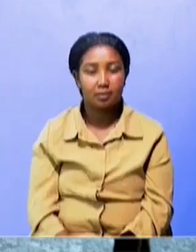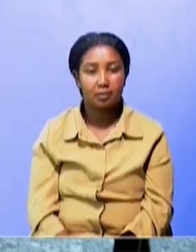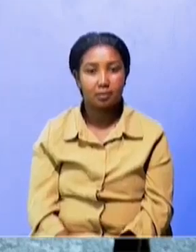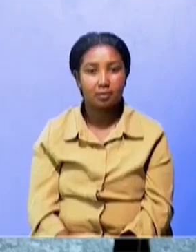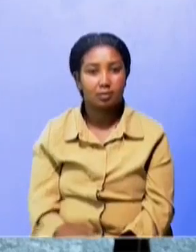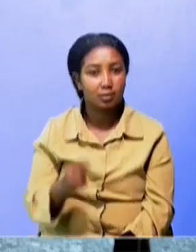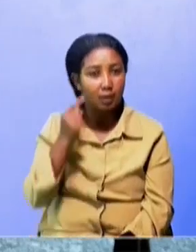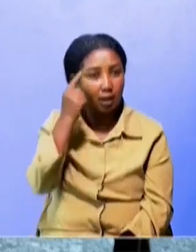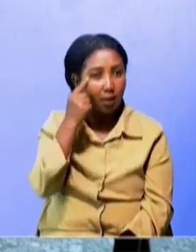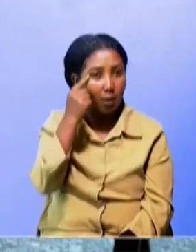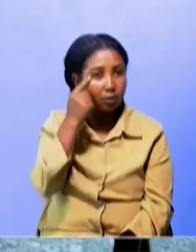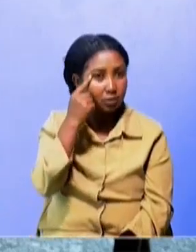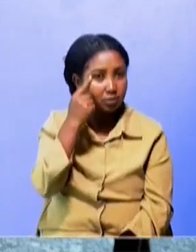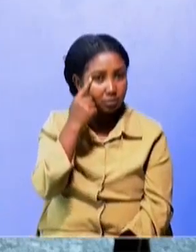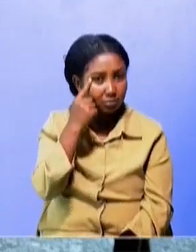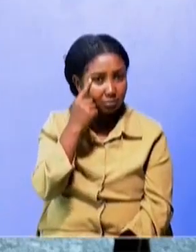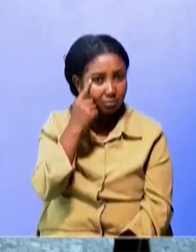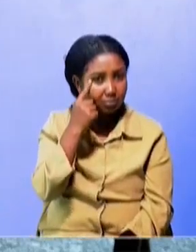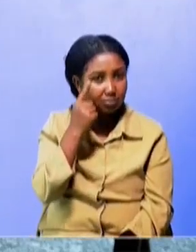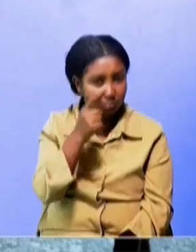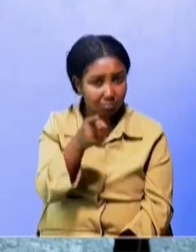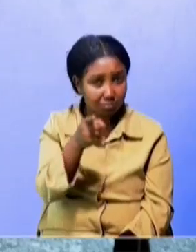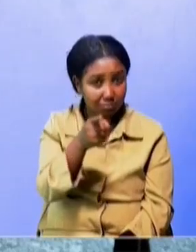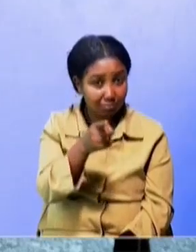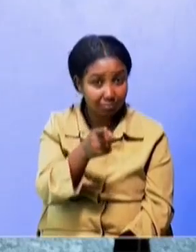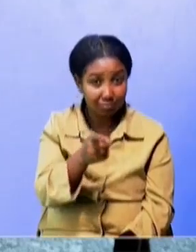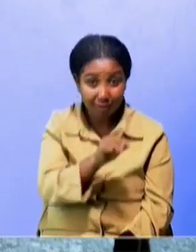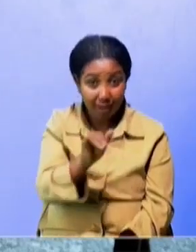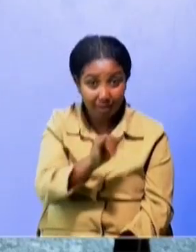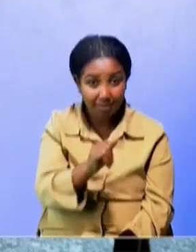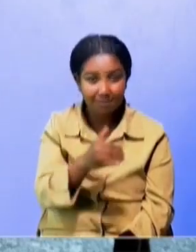Think about it. Shall I guess? Good.